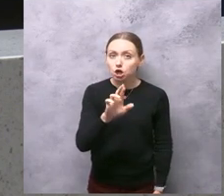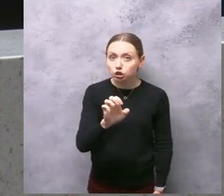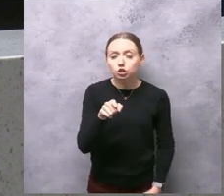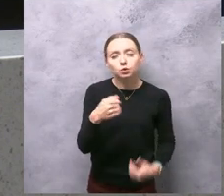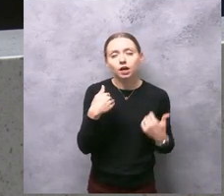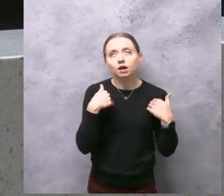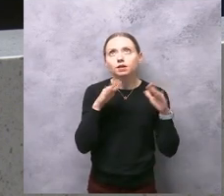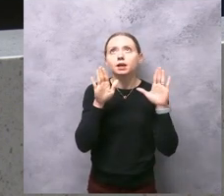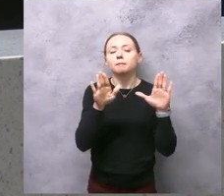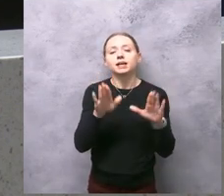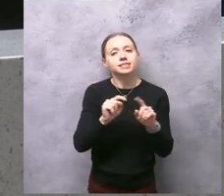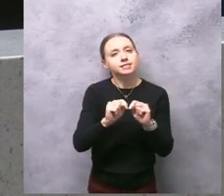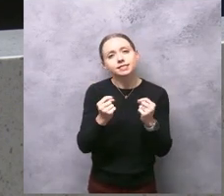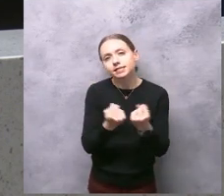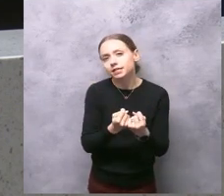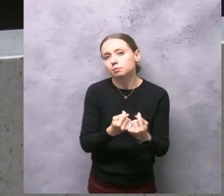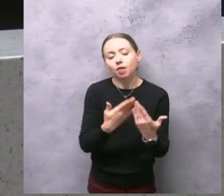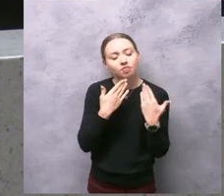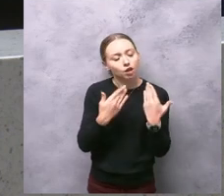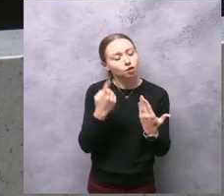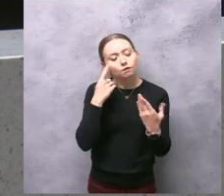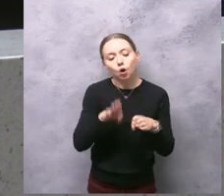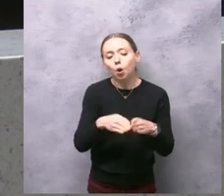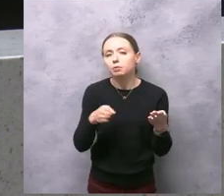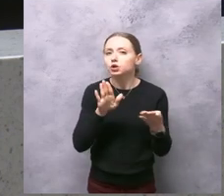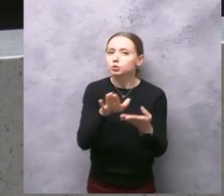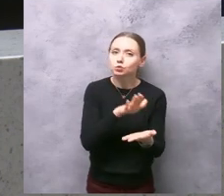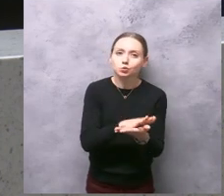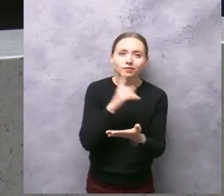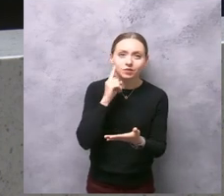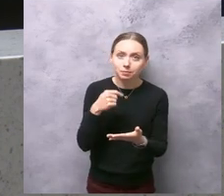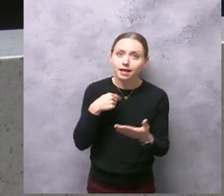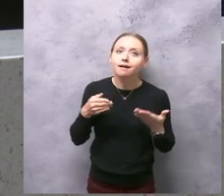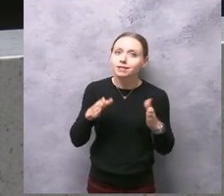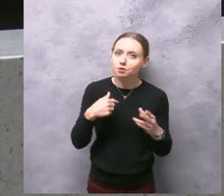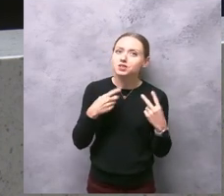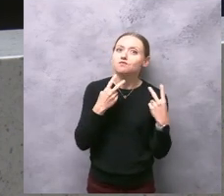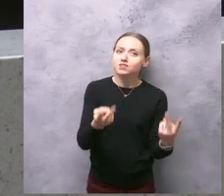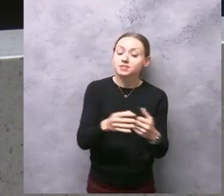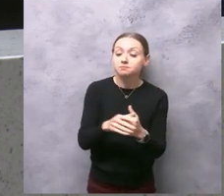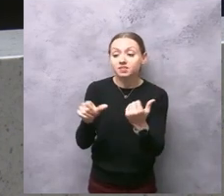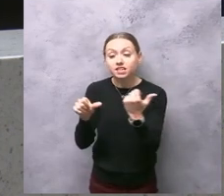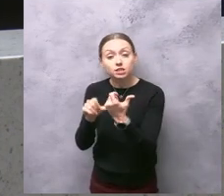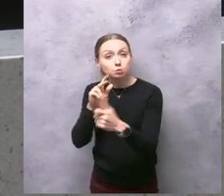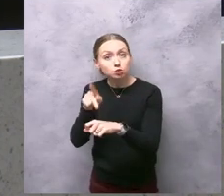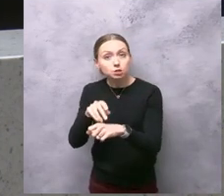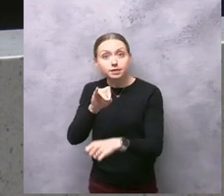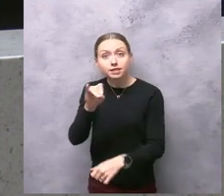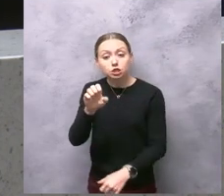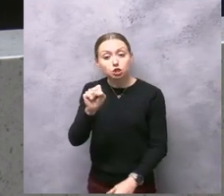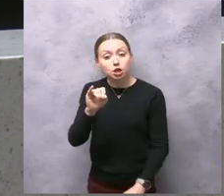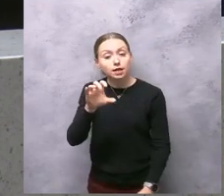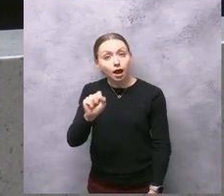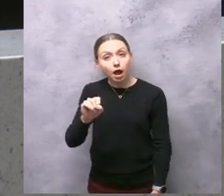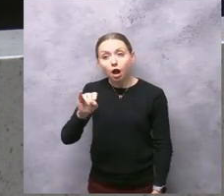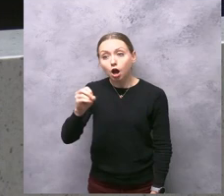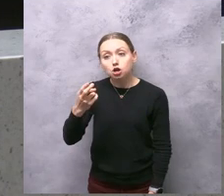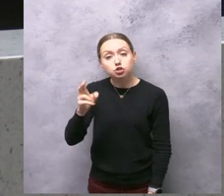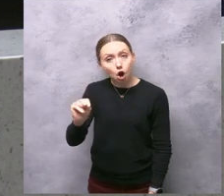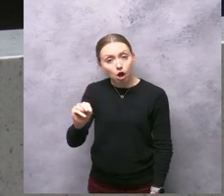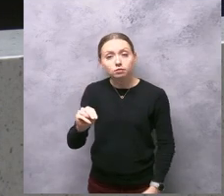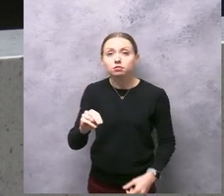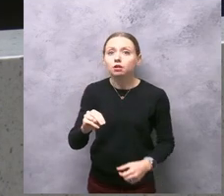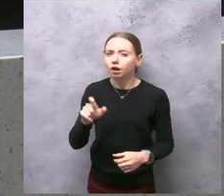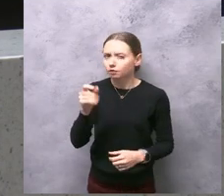opening up your school to me and allowing me to visit with your team. And Assistant Principal Jessica John, I have to tell you, when I went to